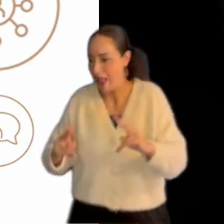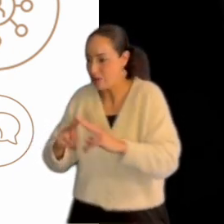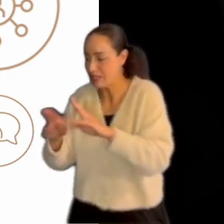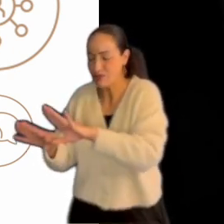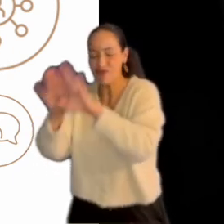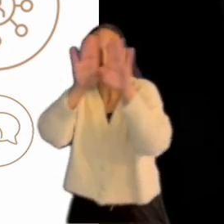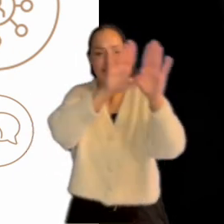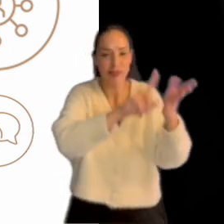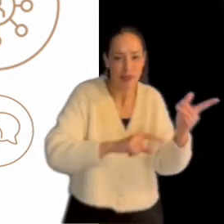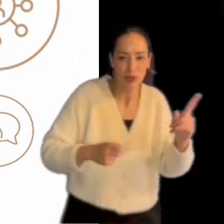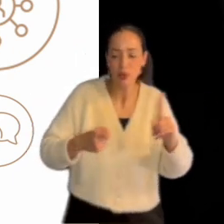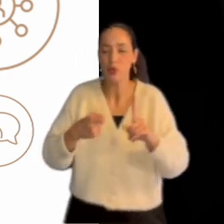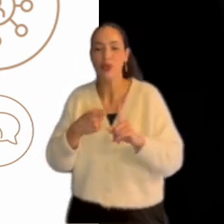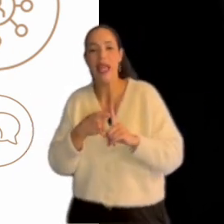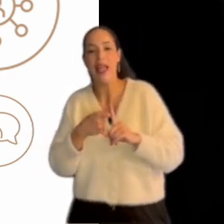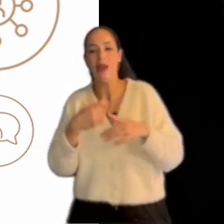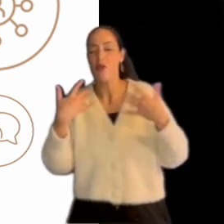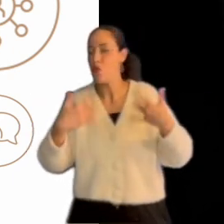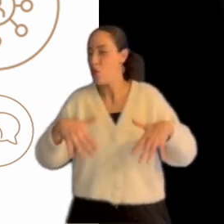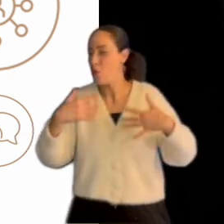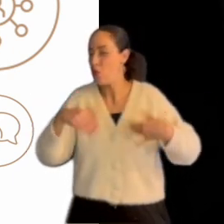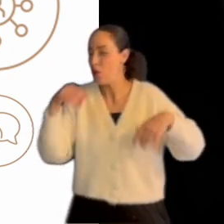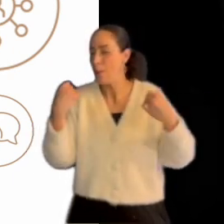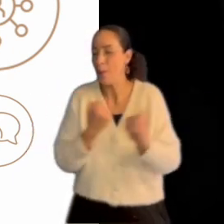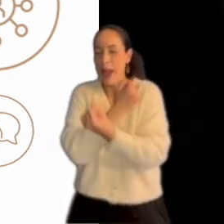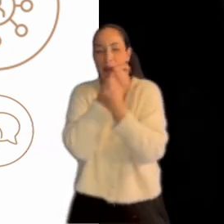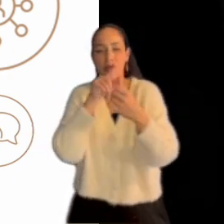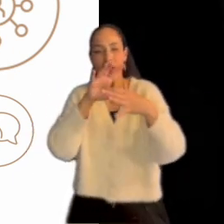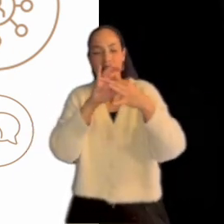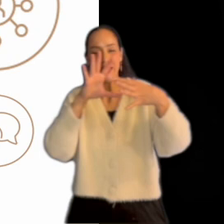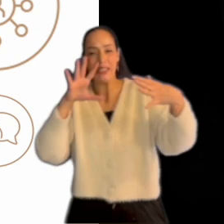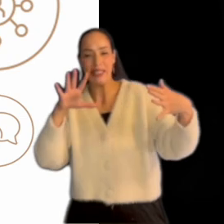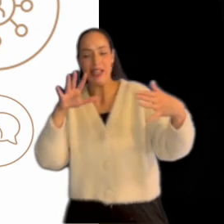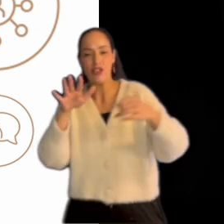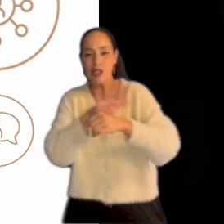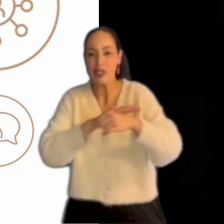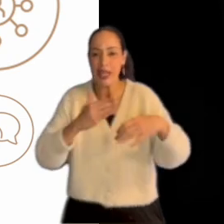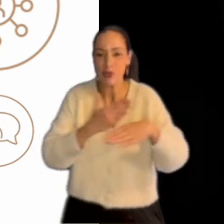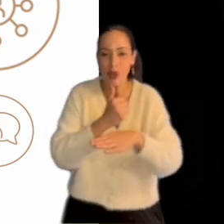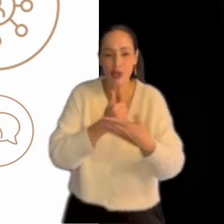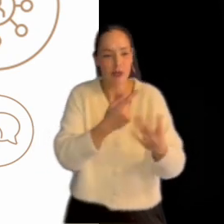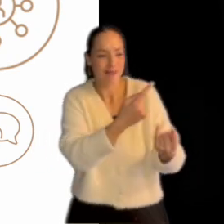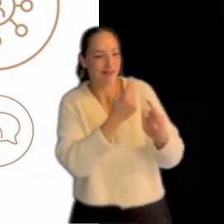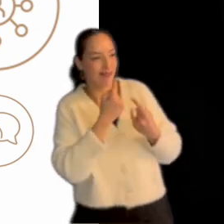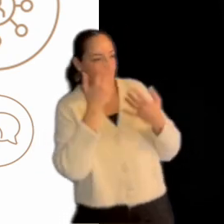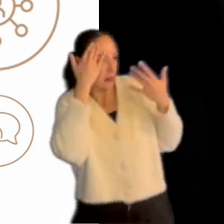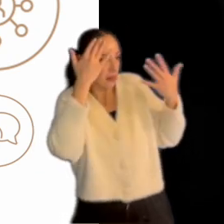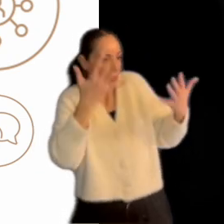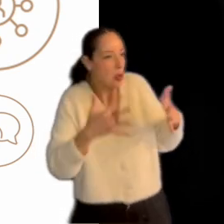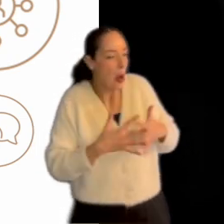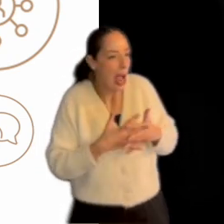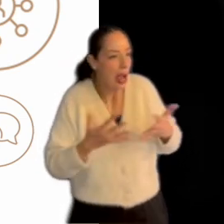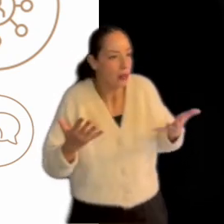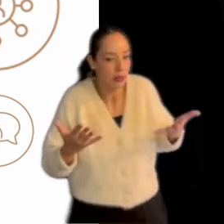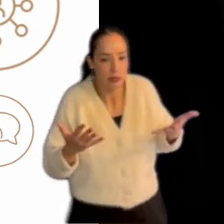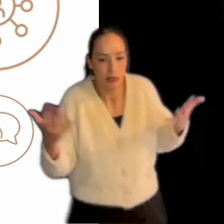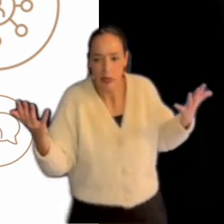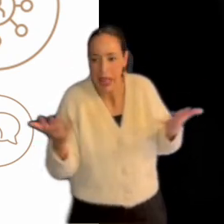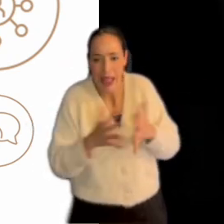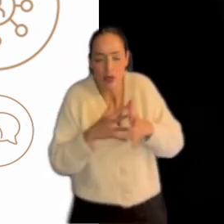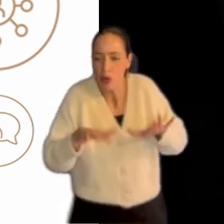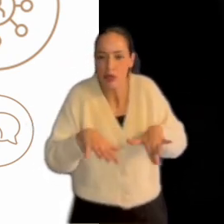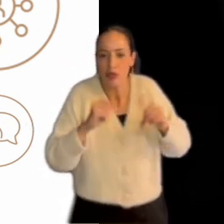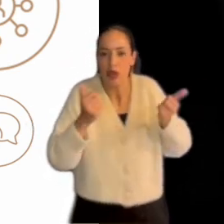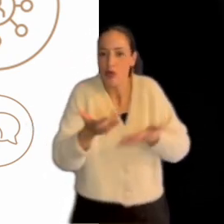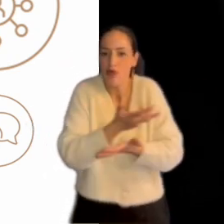how or even where to begin these conversations around social support. I share two examples. The first, a young man,